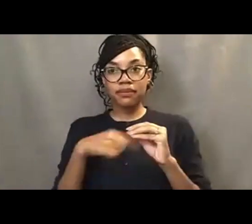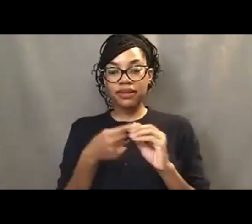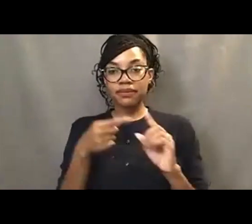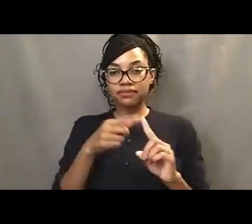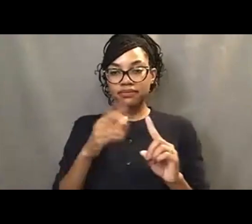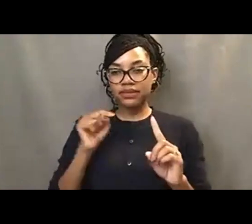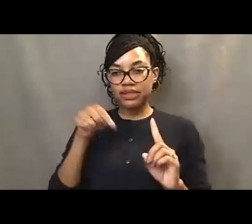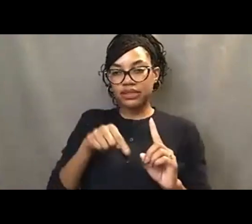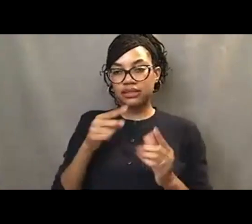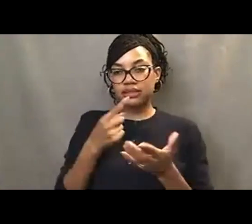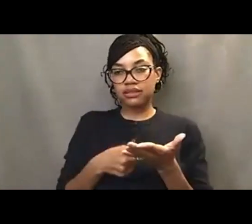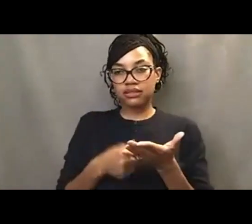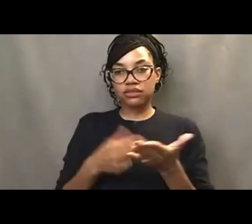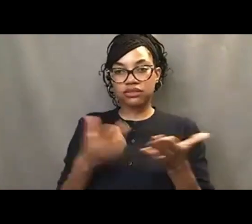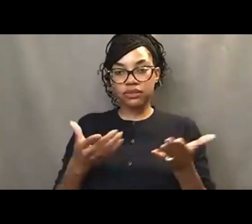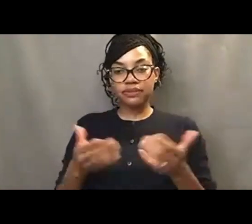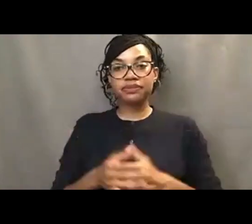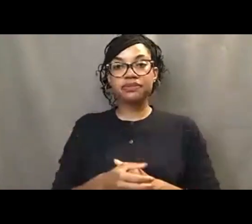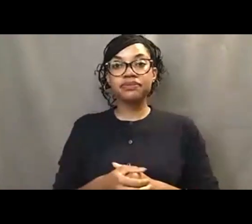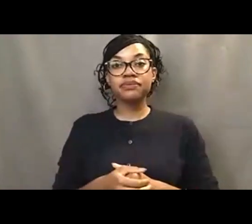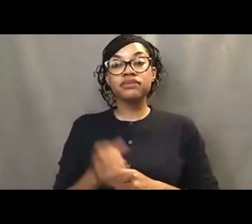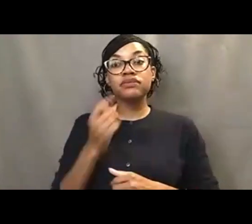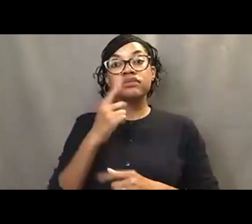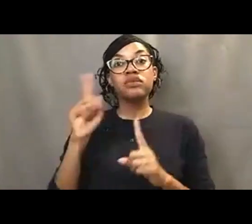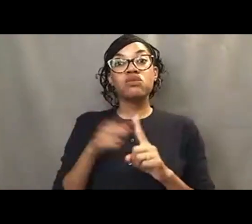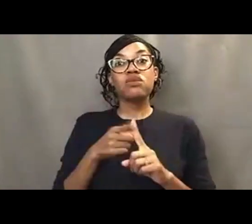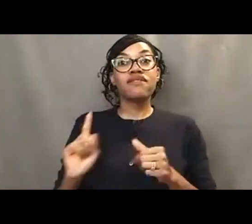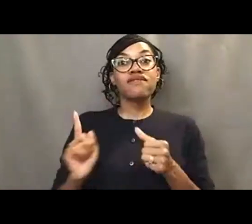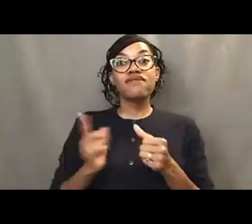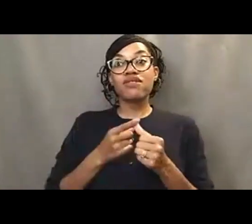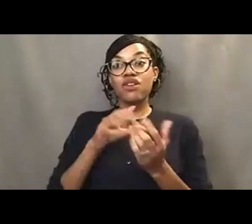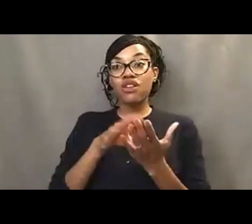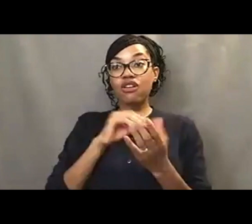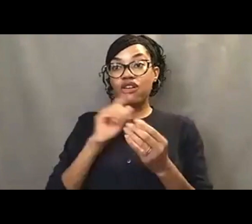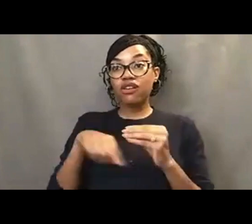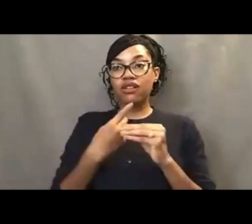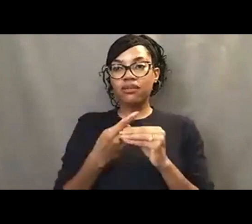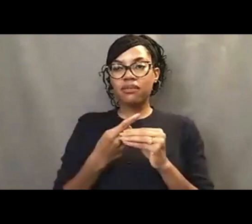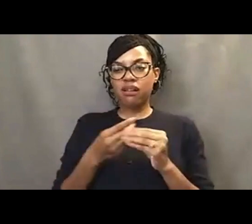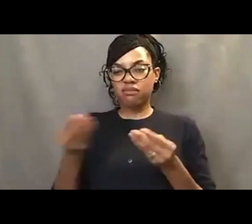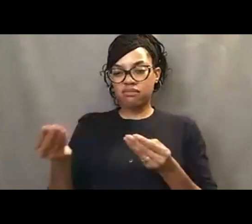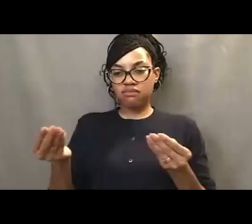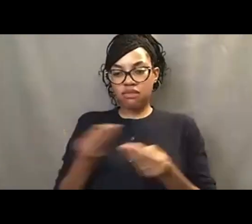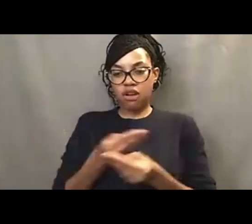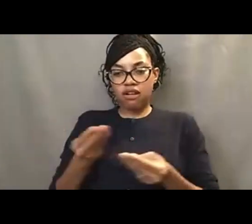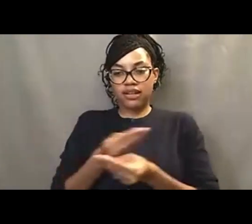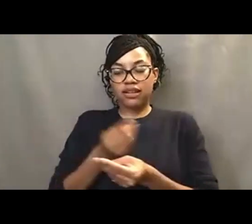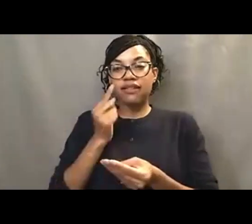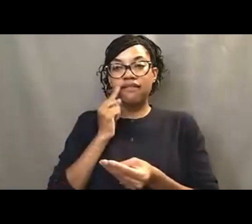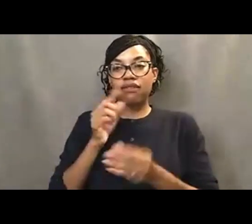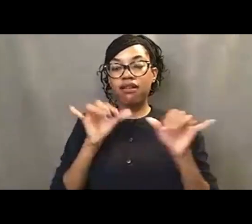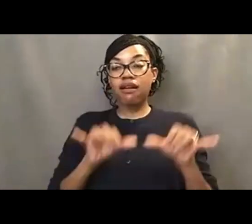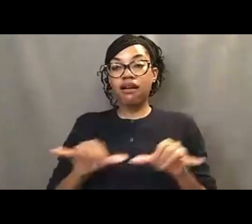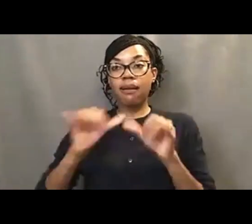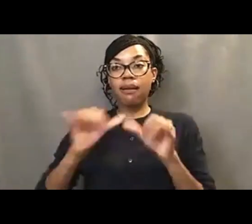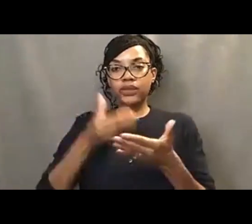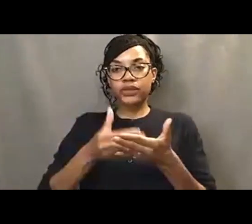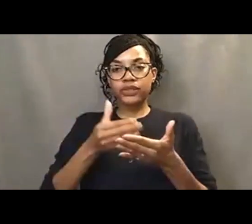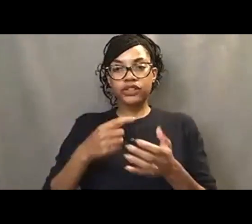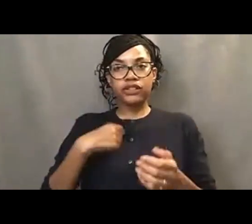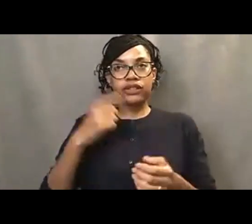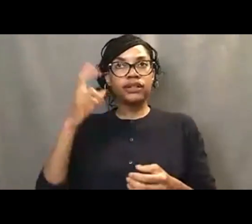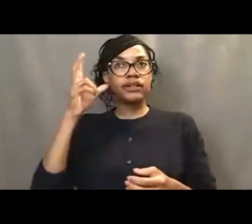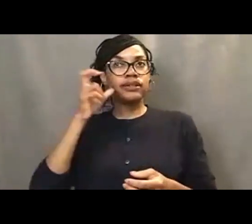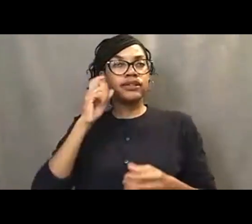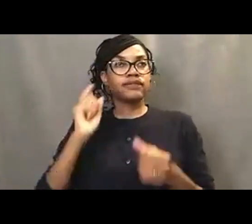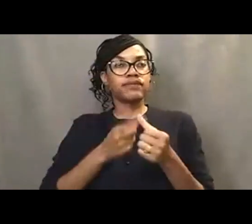is to say that when I first learned about bargaining for the common good, I thought it was a great idea.